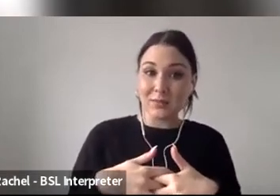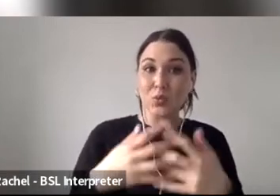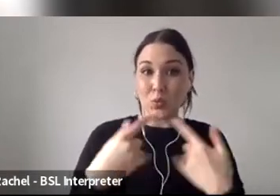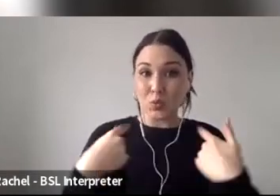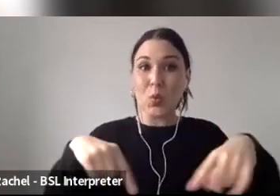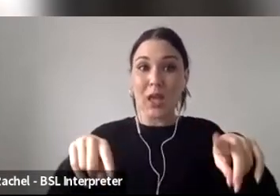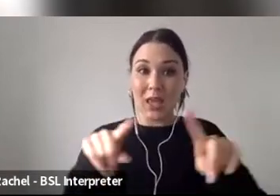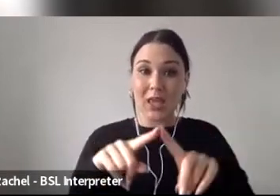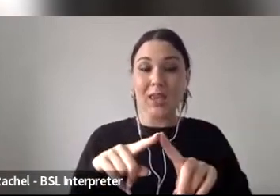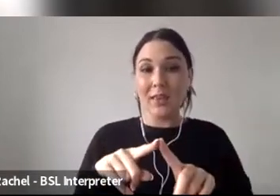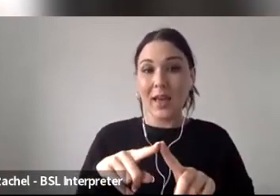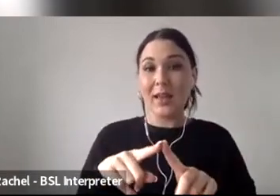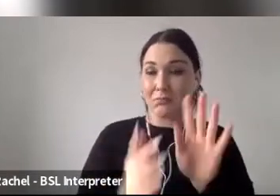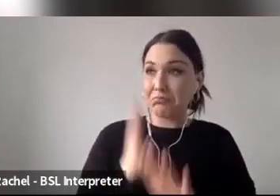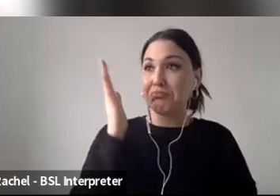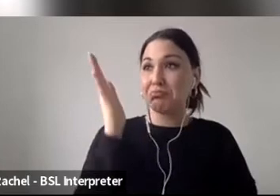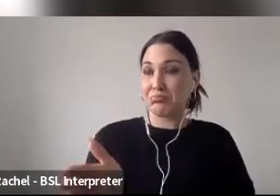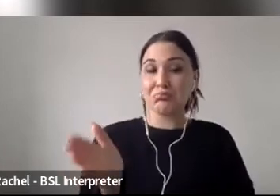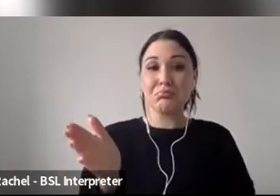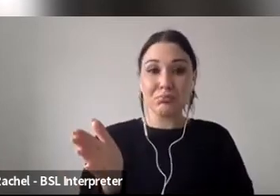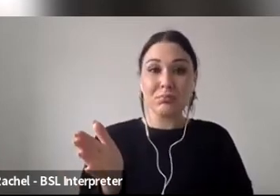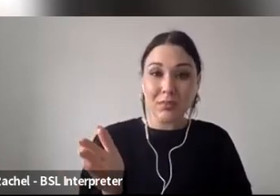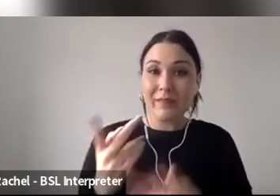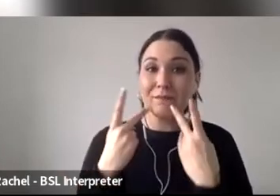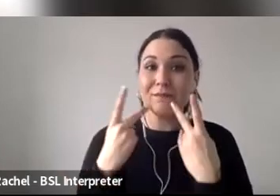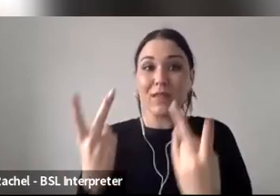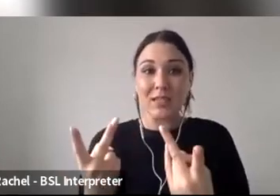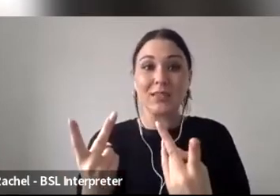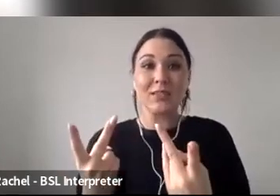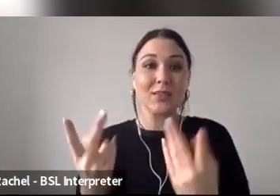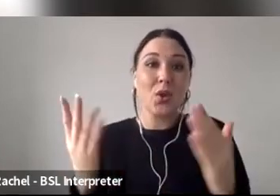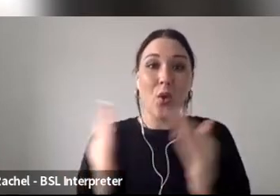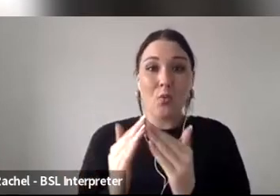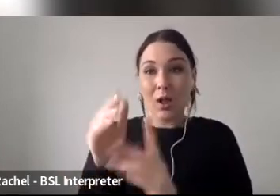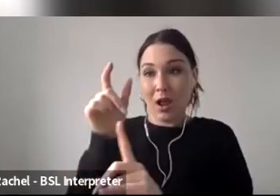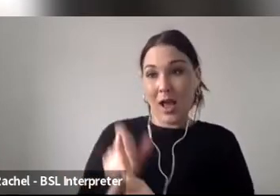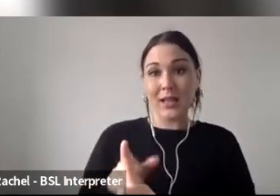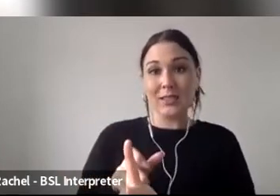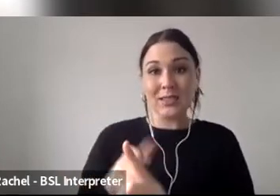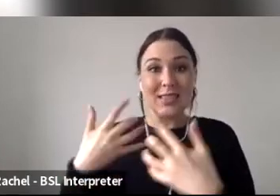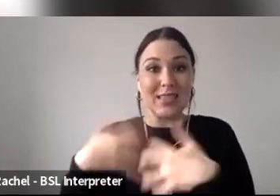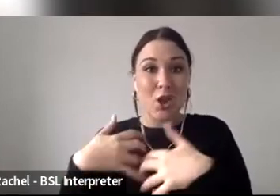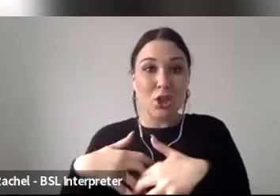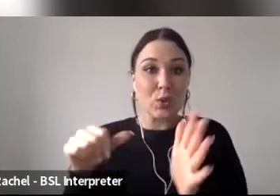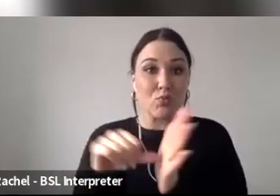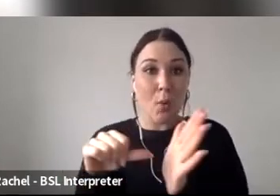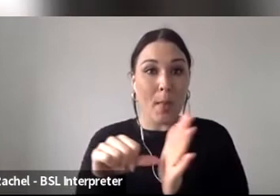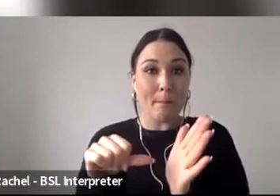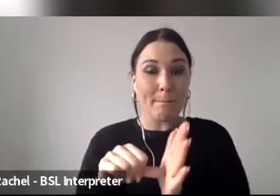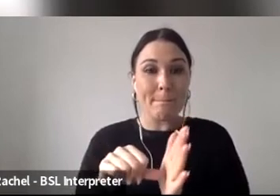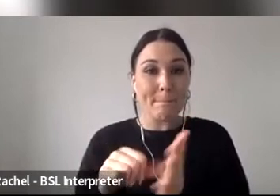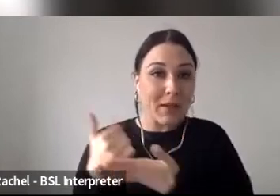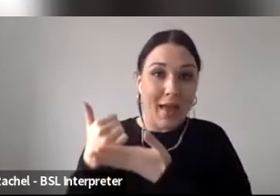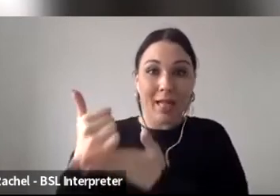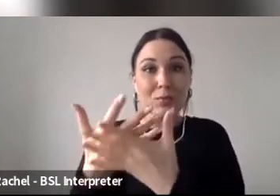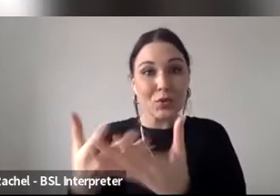typically go in, make one or more visits to a client who has a technology issue and help them